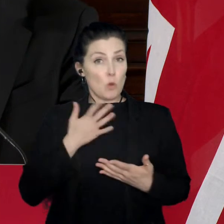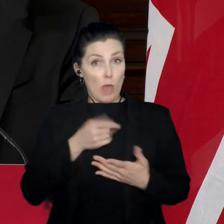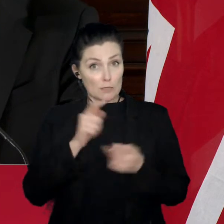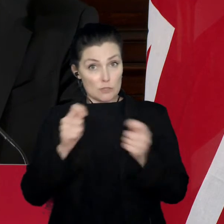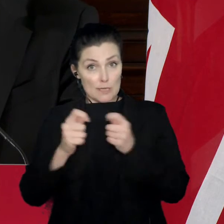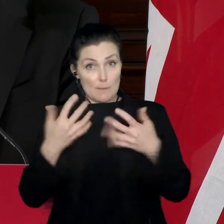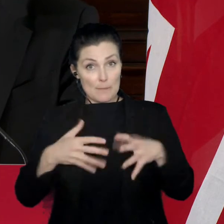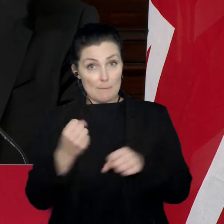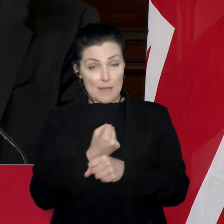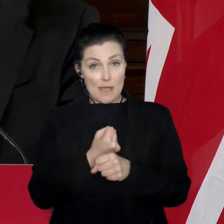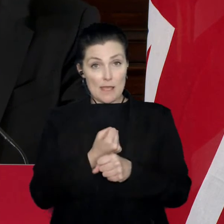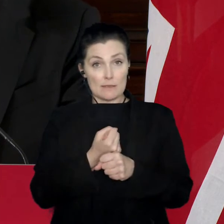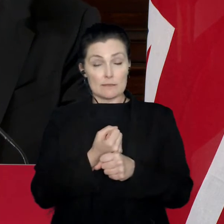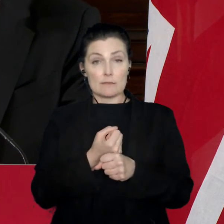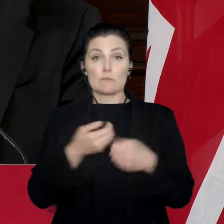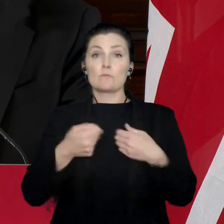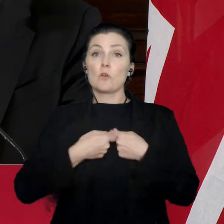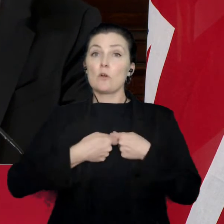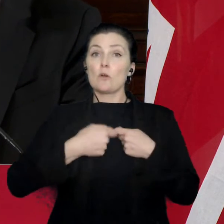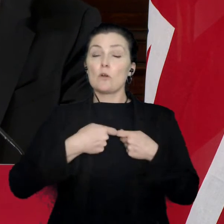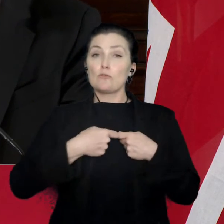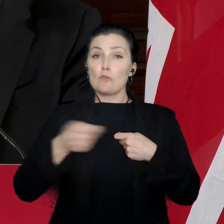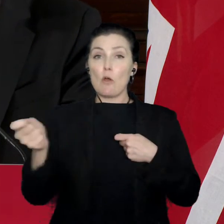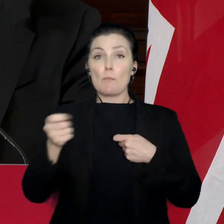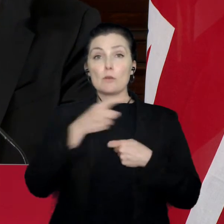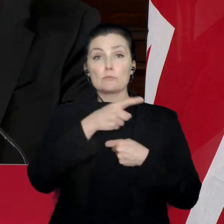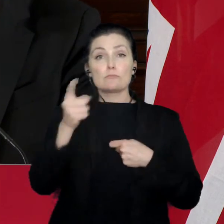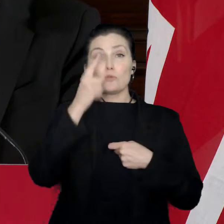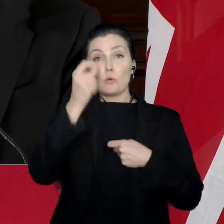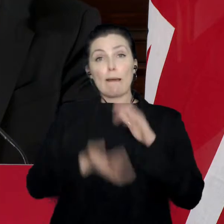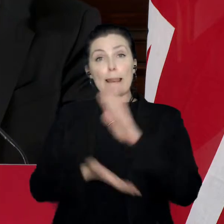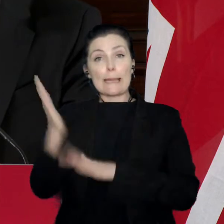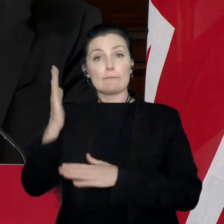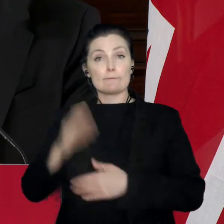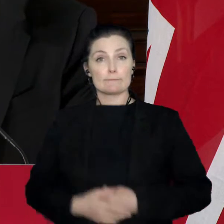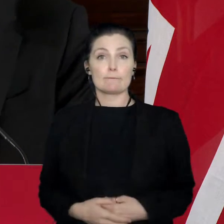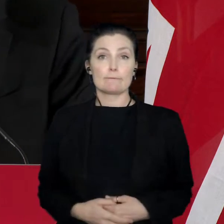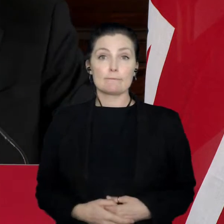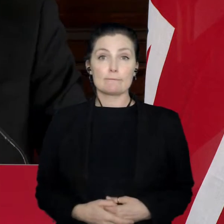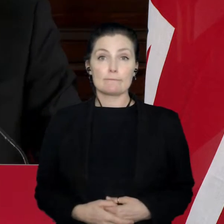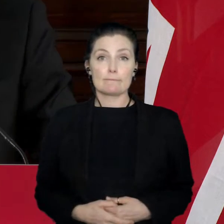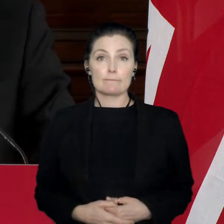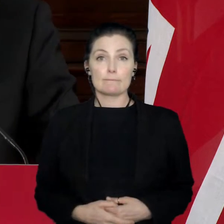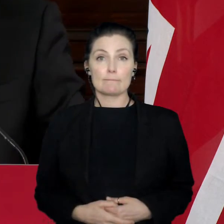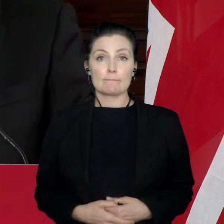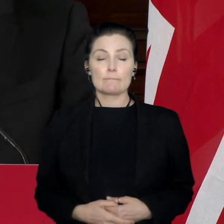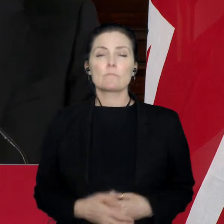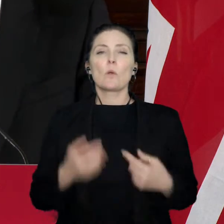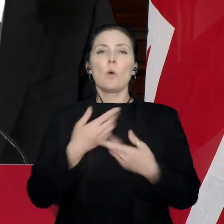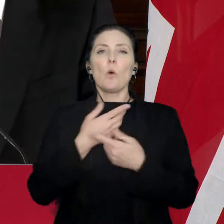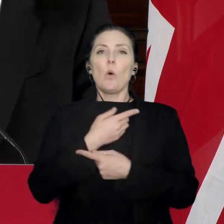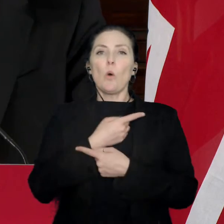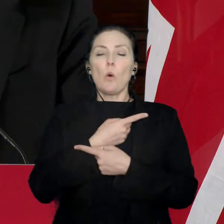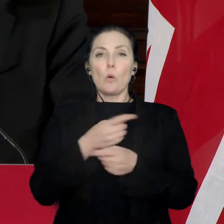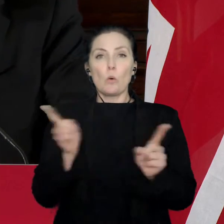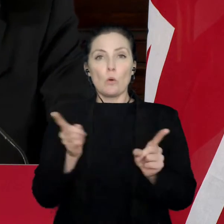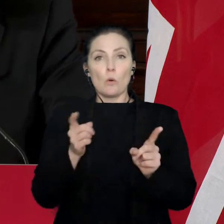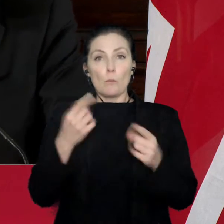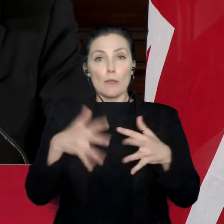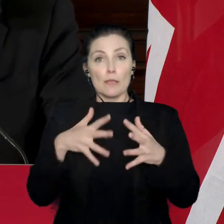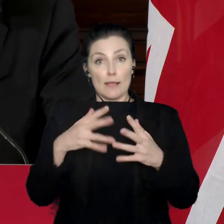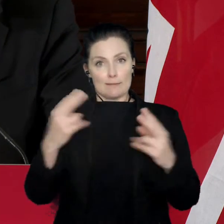open and you can leave. But to all those who can see we've changed for the